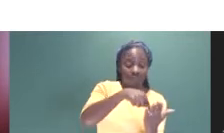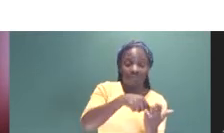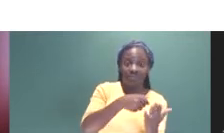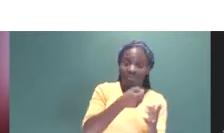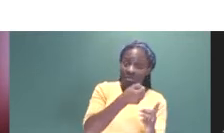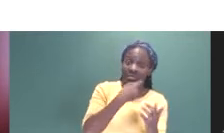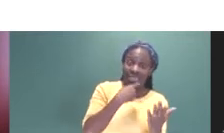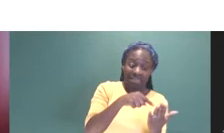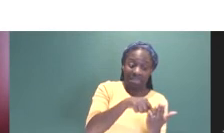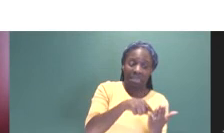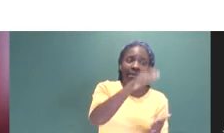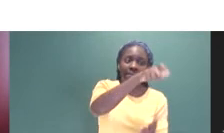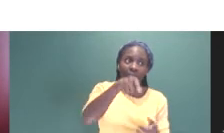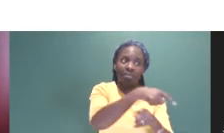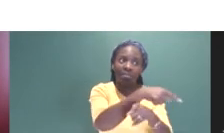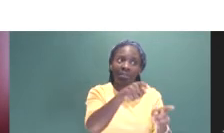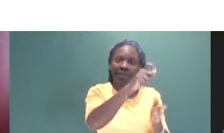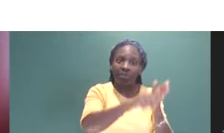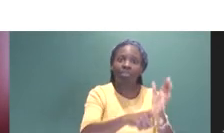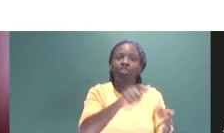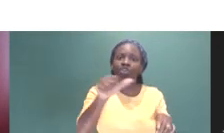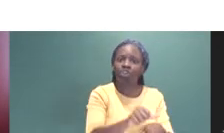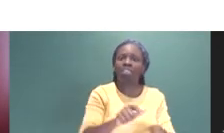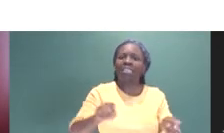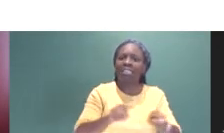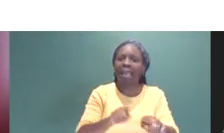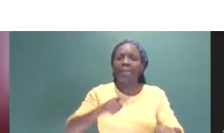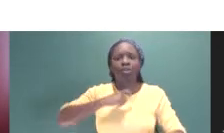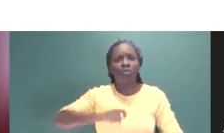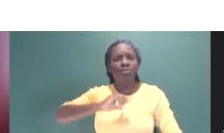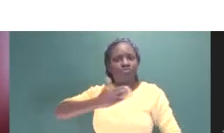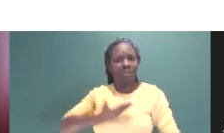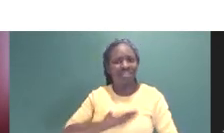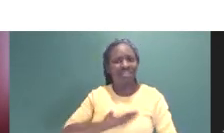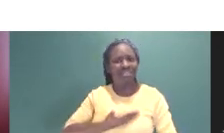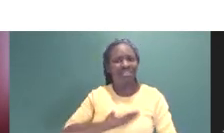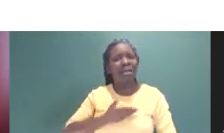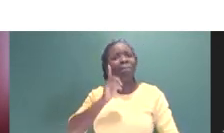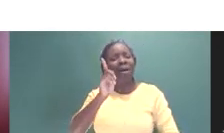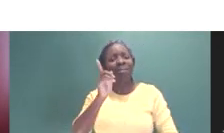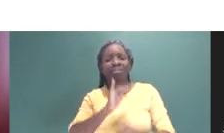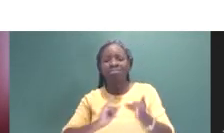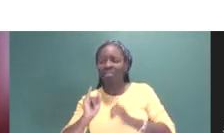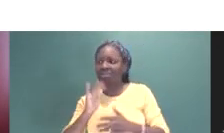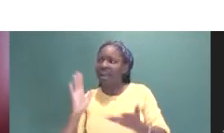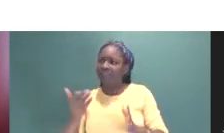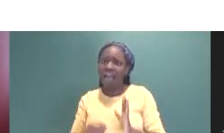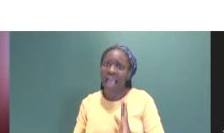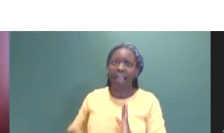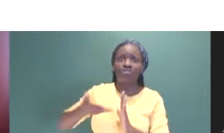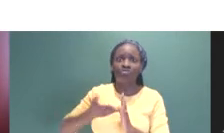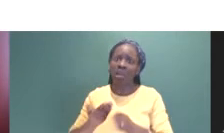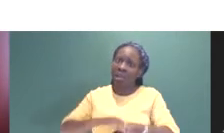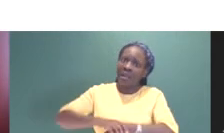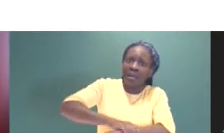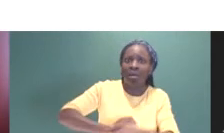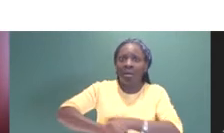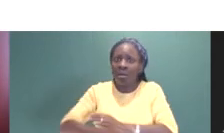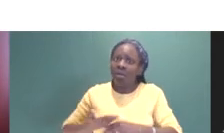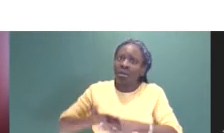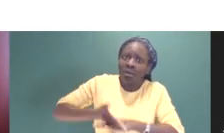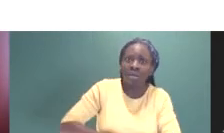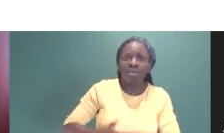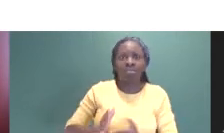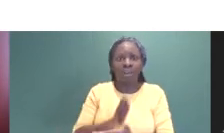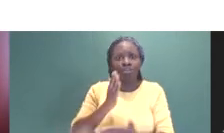with disabilities have the same human rights as everybody else, but that sometimes you have to make an extra effort in order for those